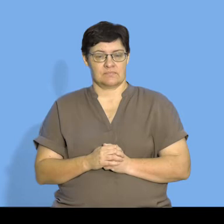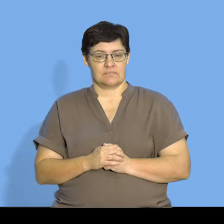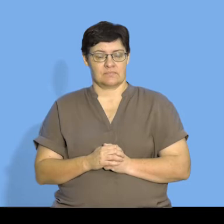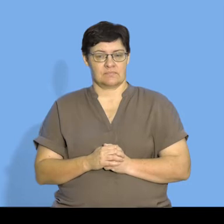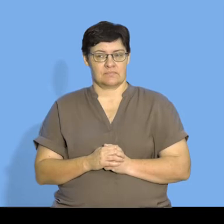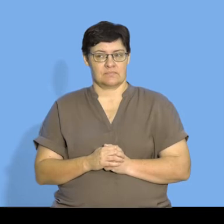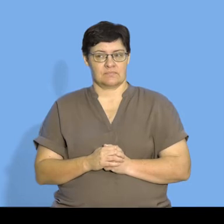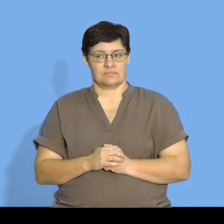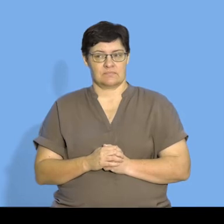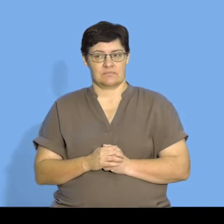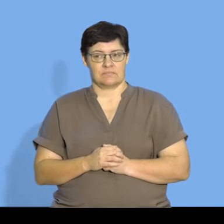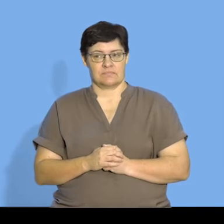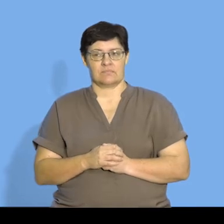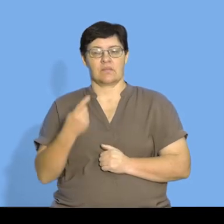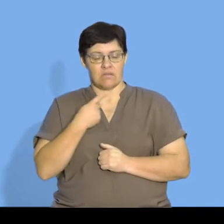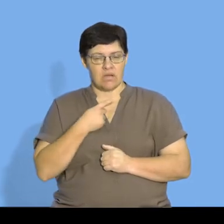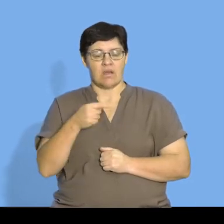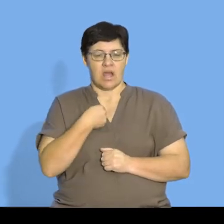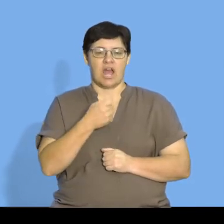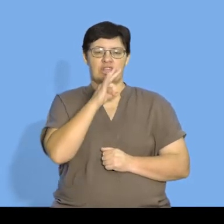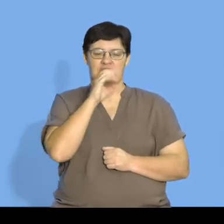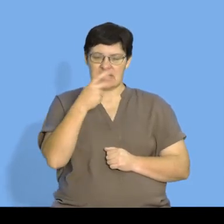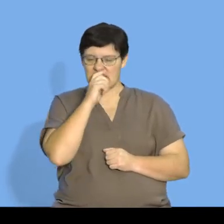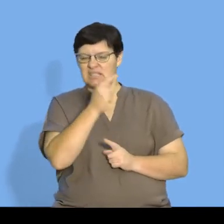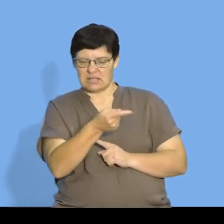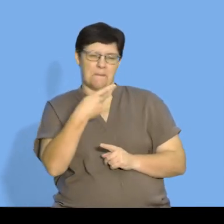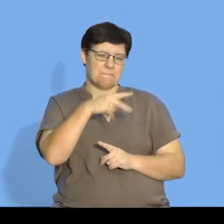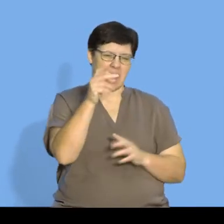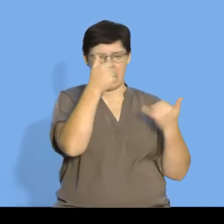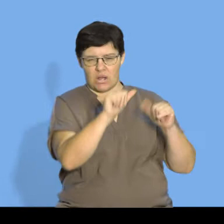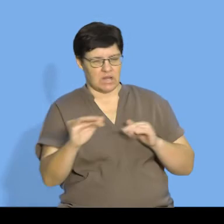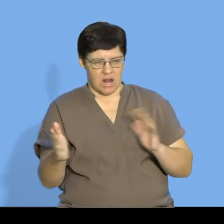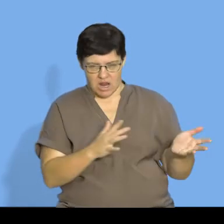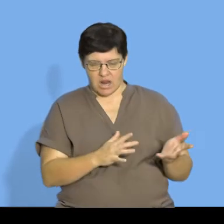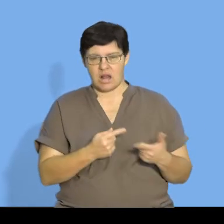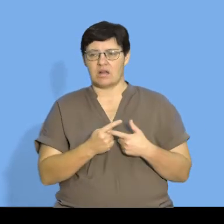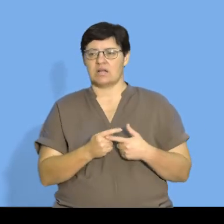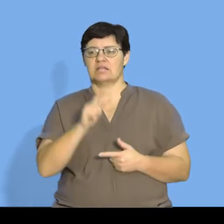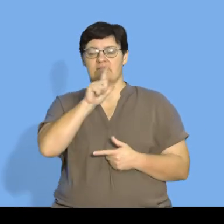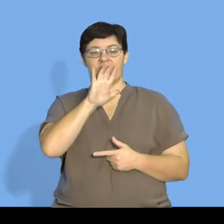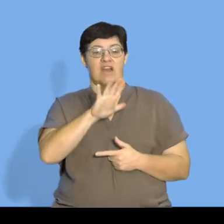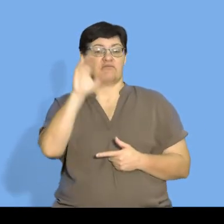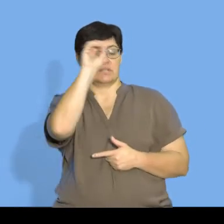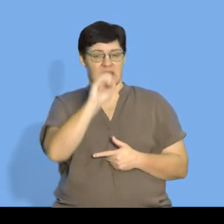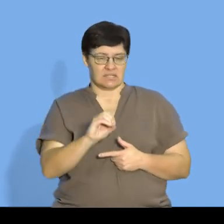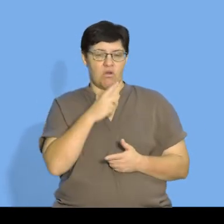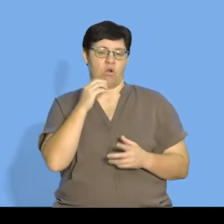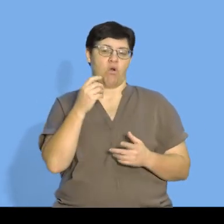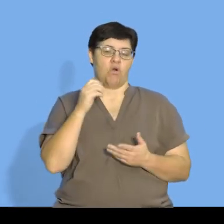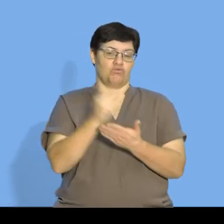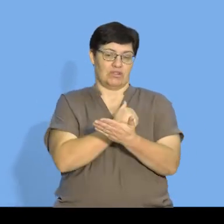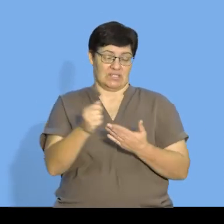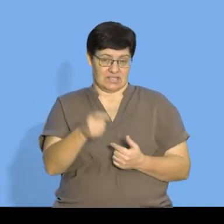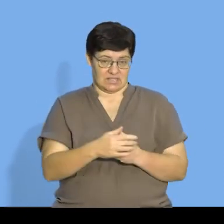This is what our debtors are granted 30 days to settle the accounts. The payment is 75% of all sales are on